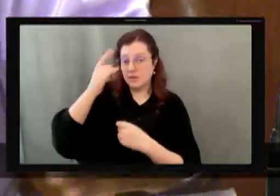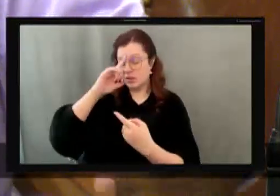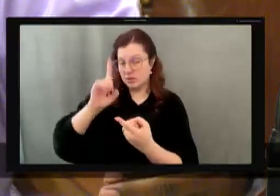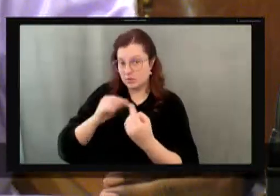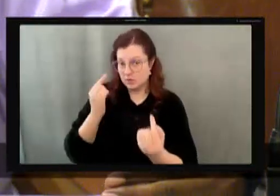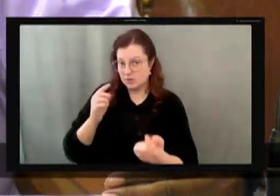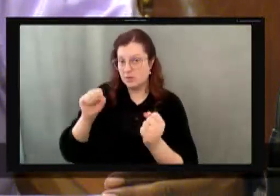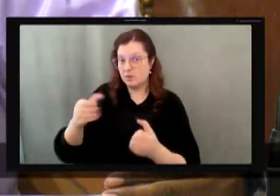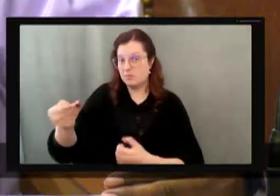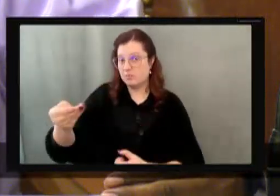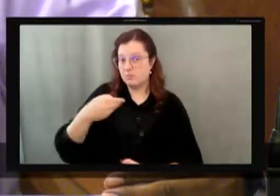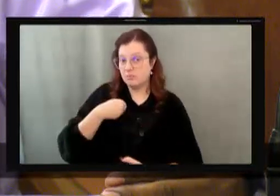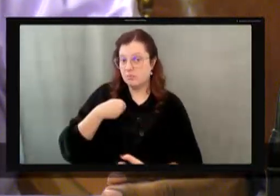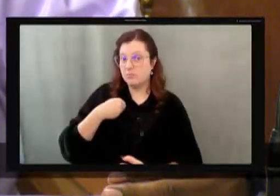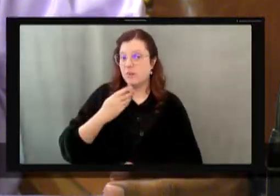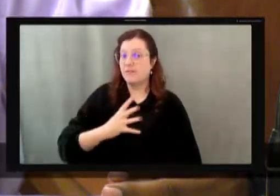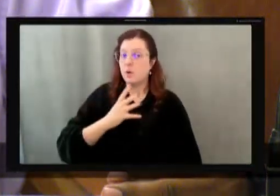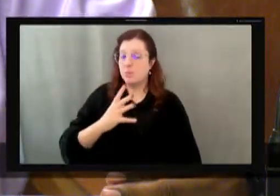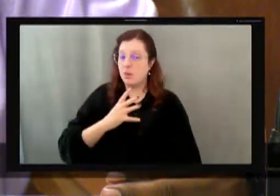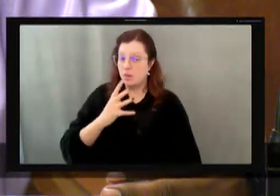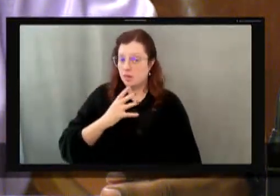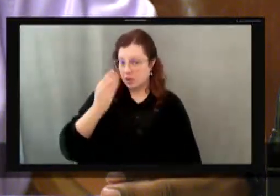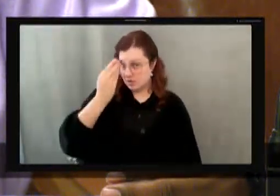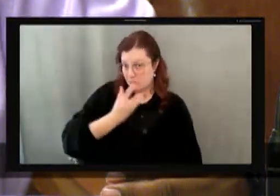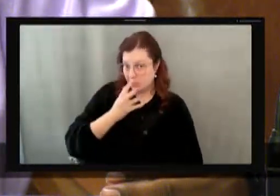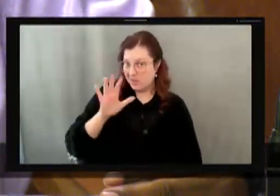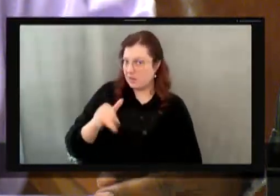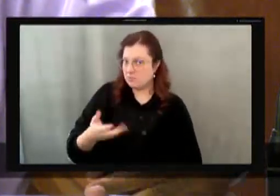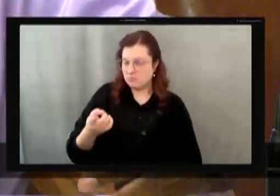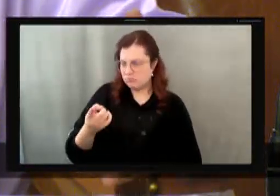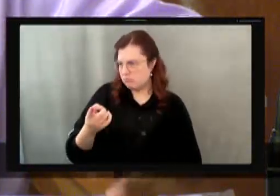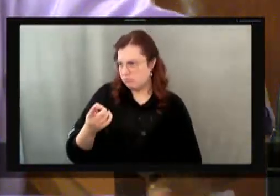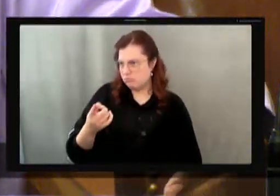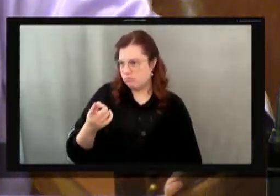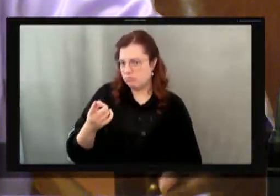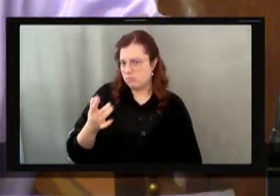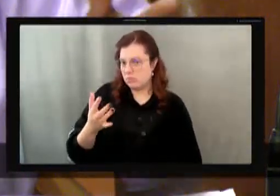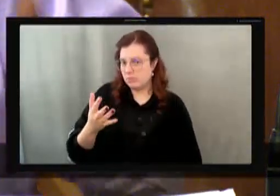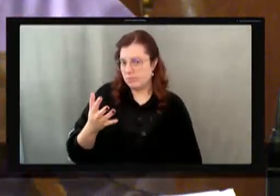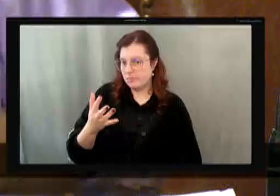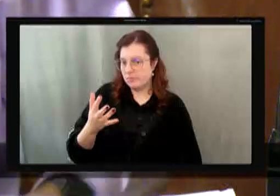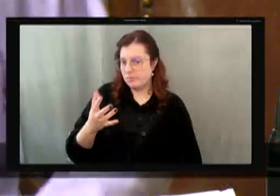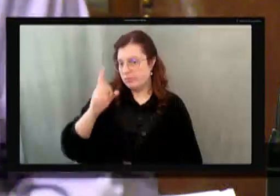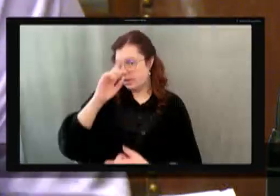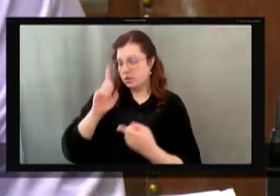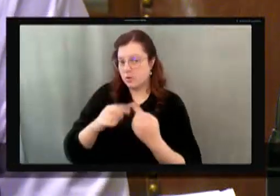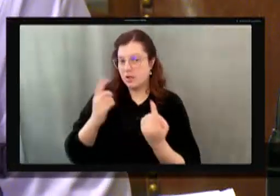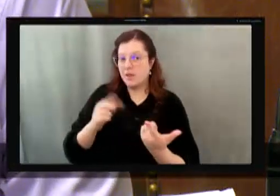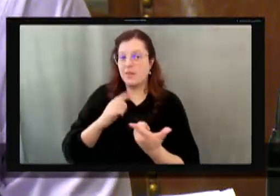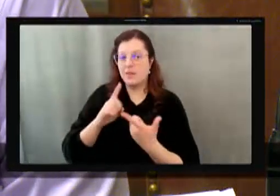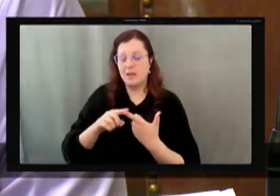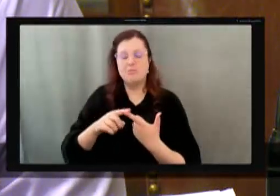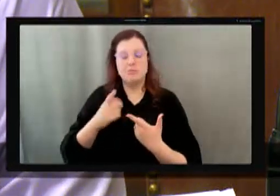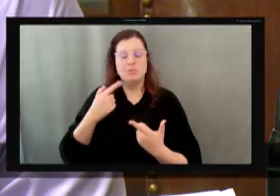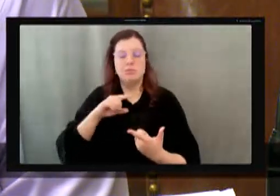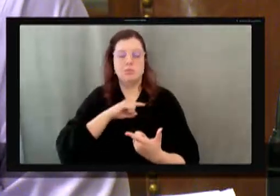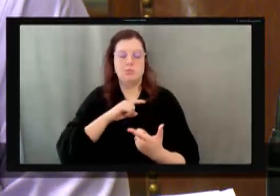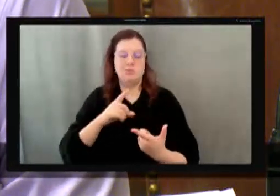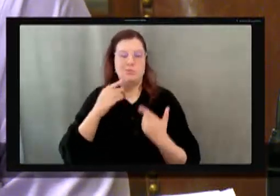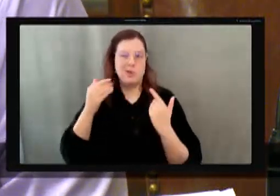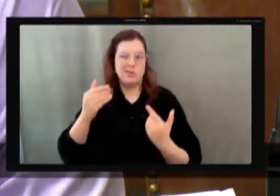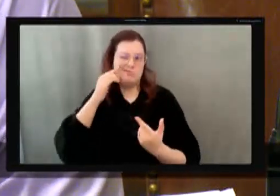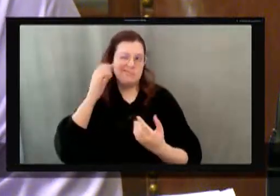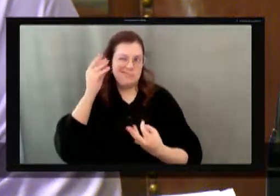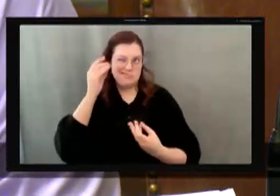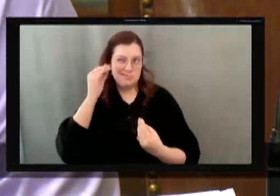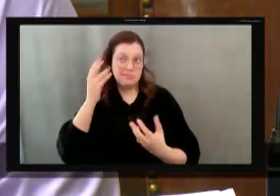something formal, letting us know that you're in disagreement, and then we take that into consideration,